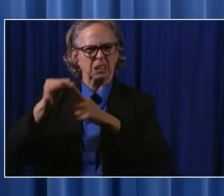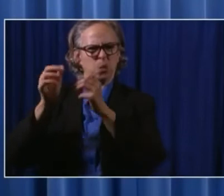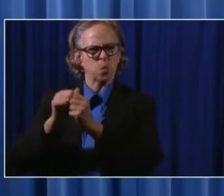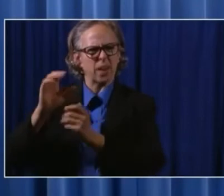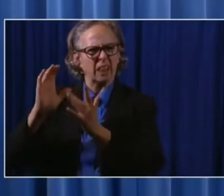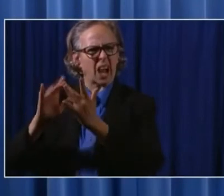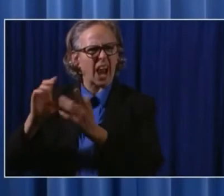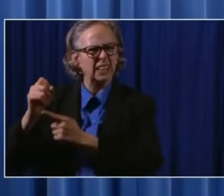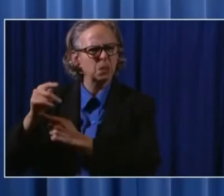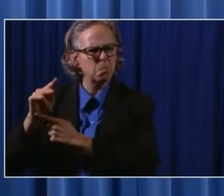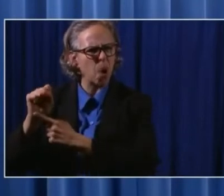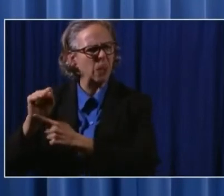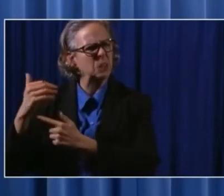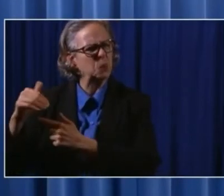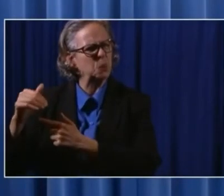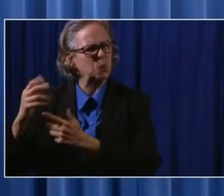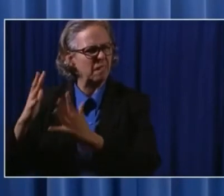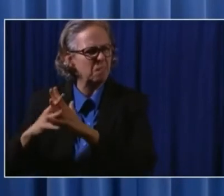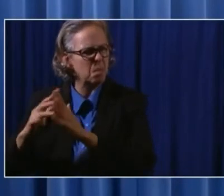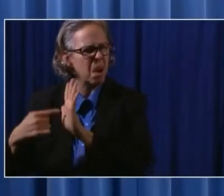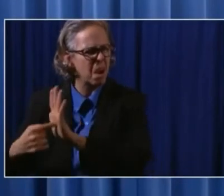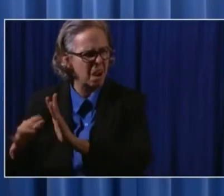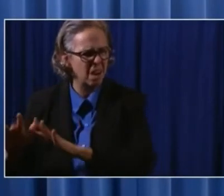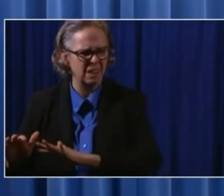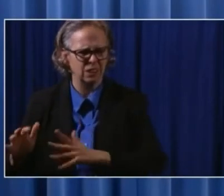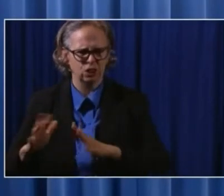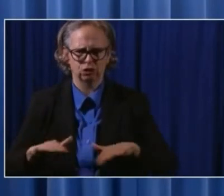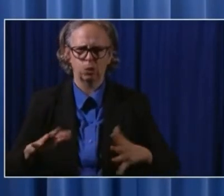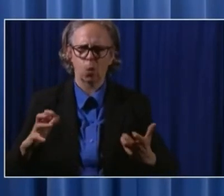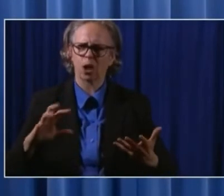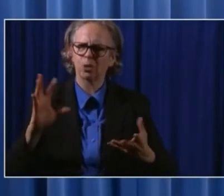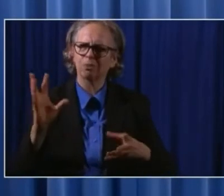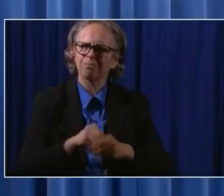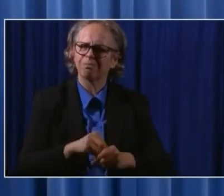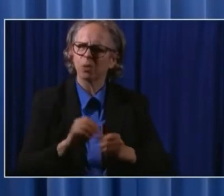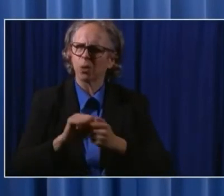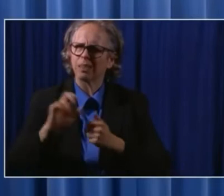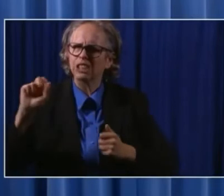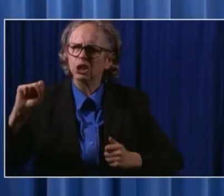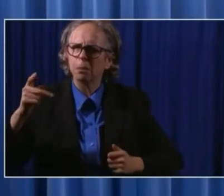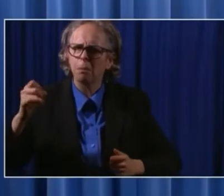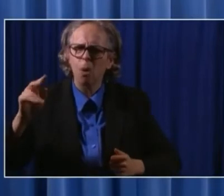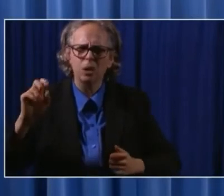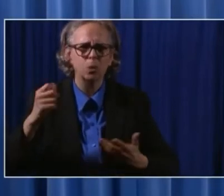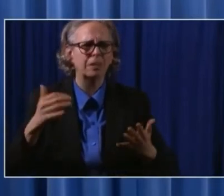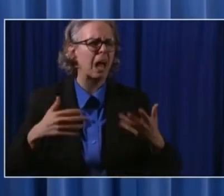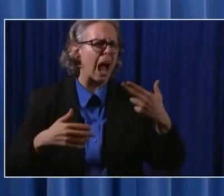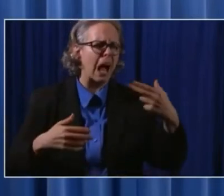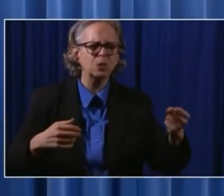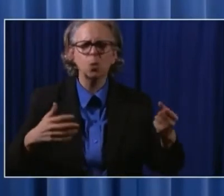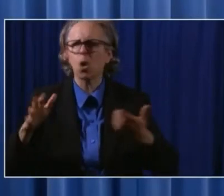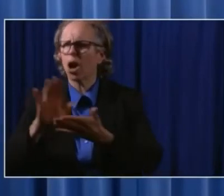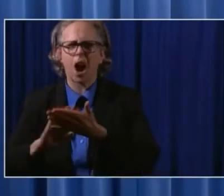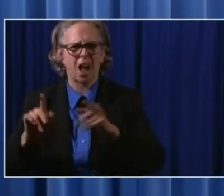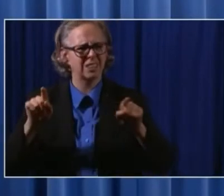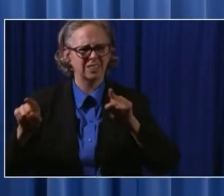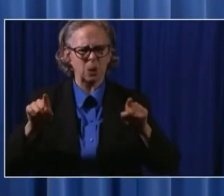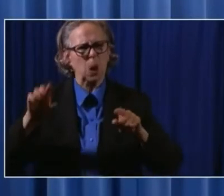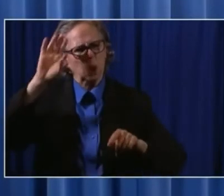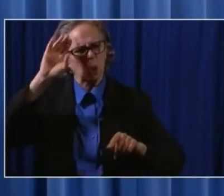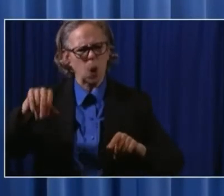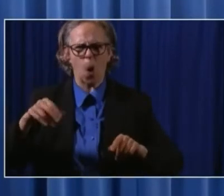grandkids in sports, whether it's in high school or whether they continue to participate when they're in college. We know the importance of this.